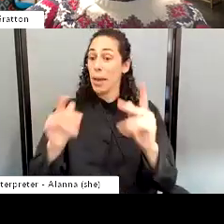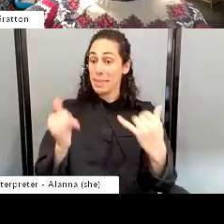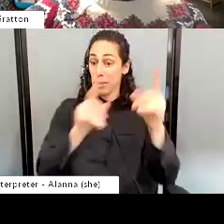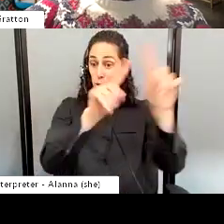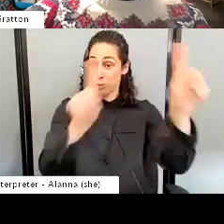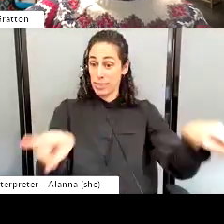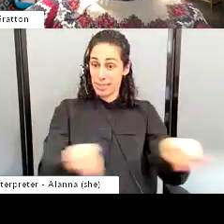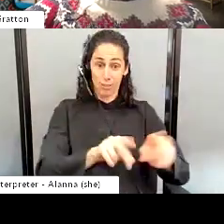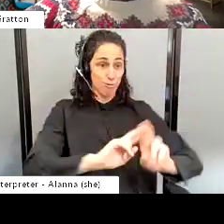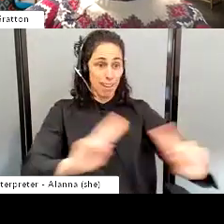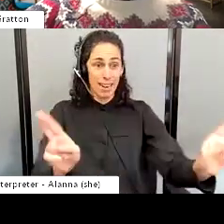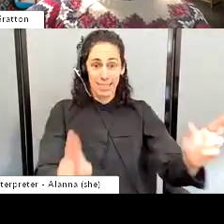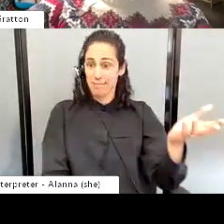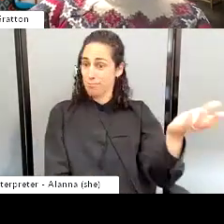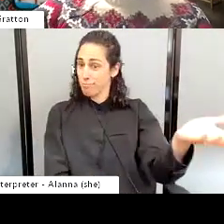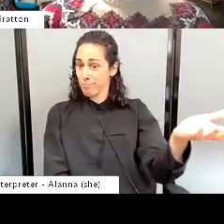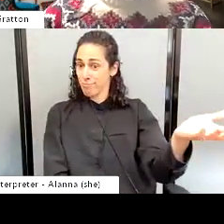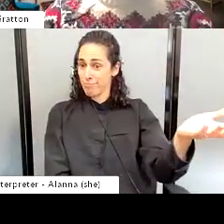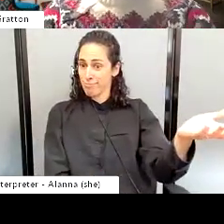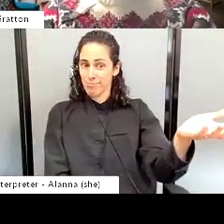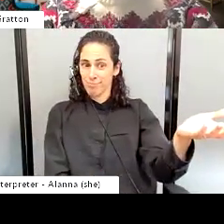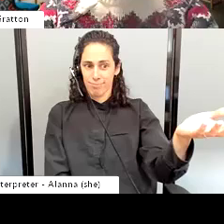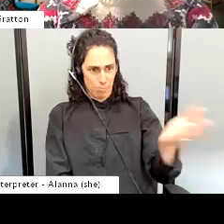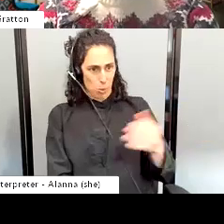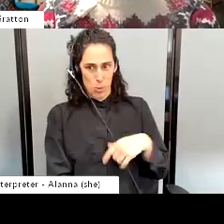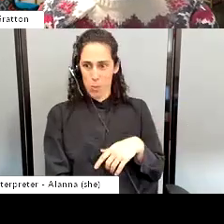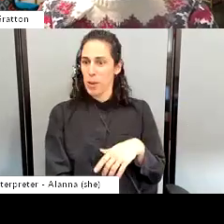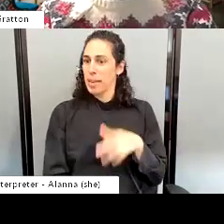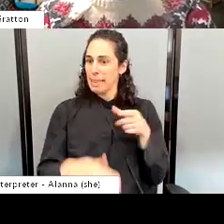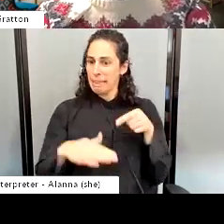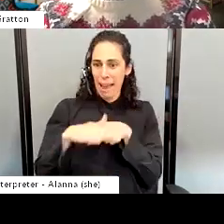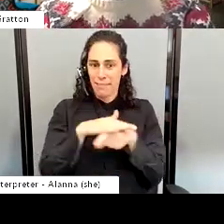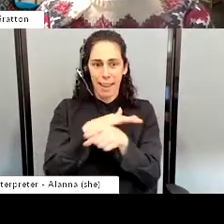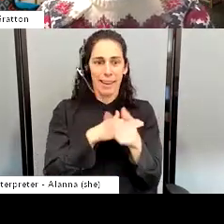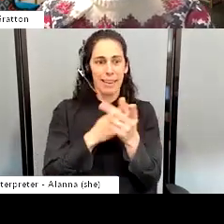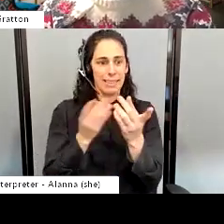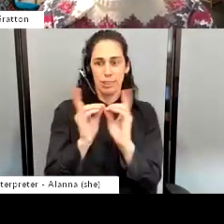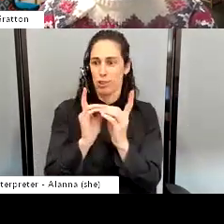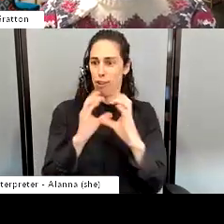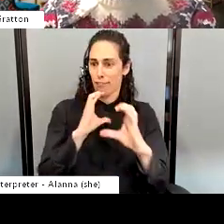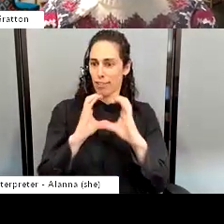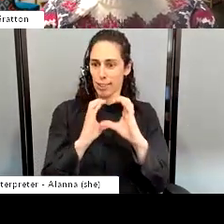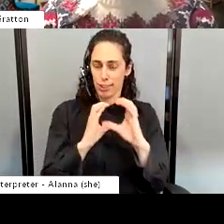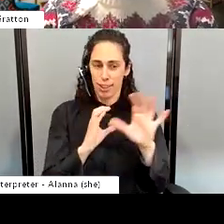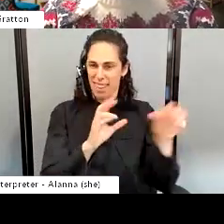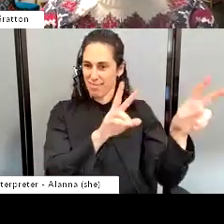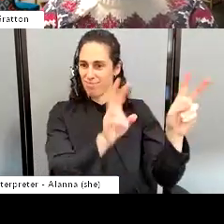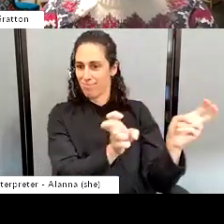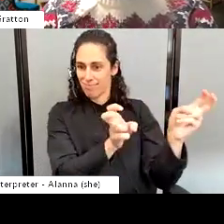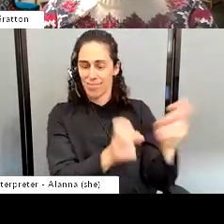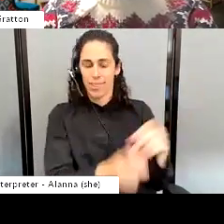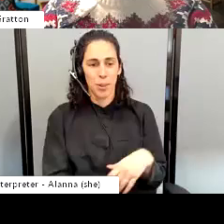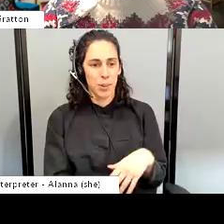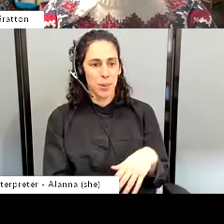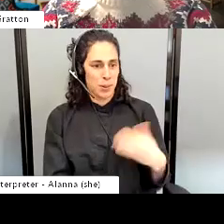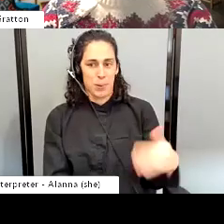digital conversation. Doesn't that sound impressive? Just also to let you know that any of the slide content that you